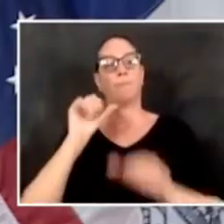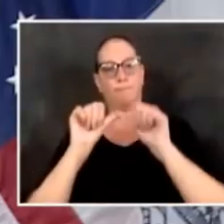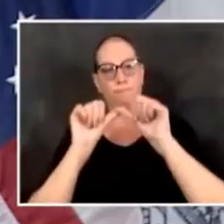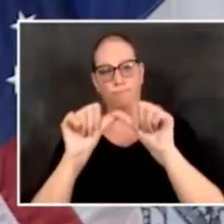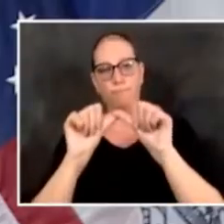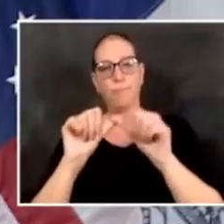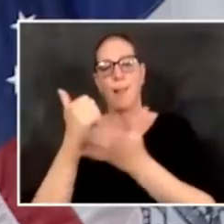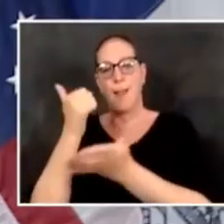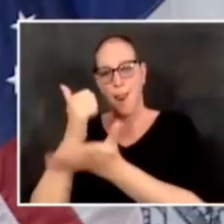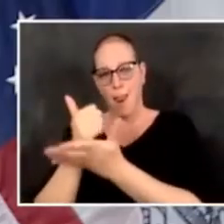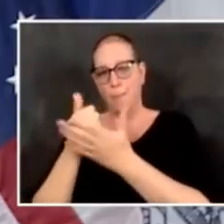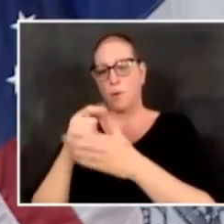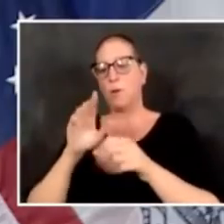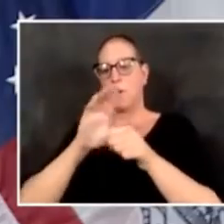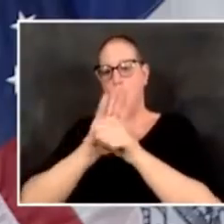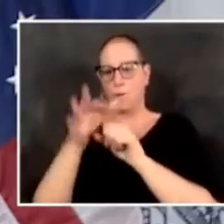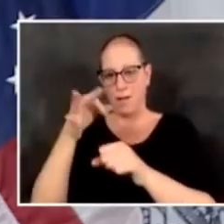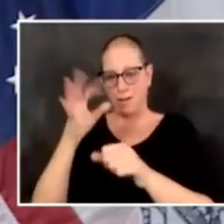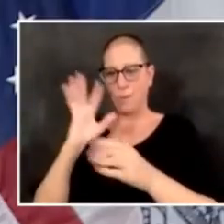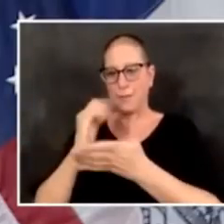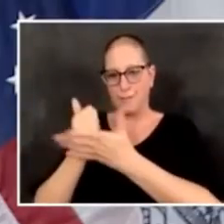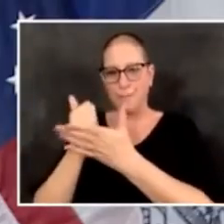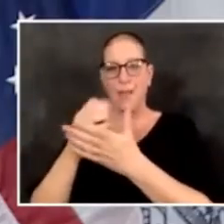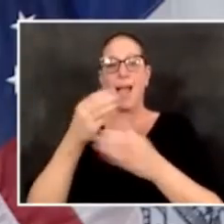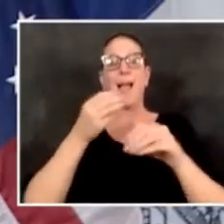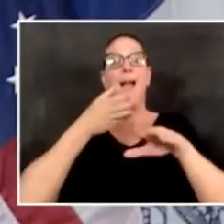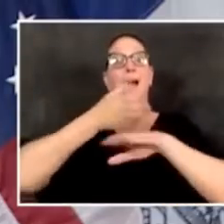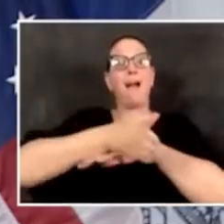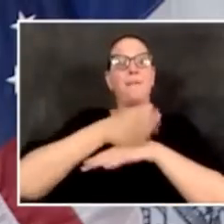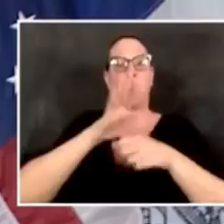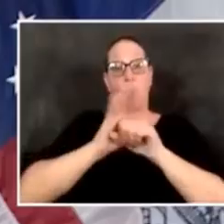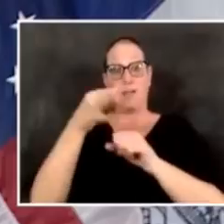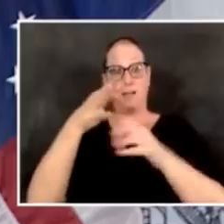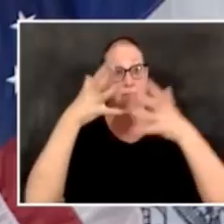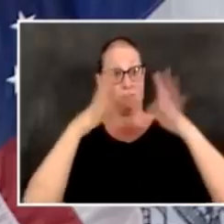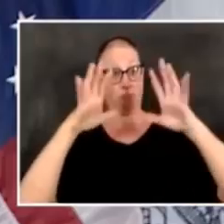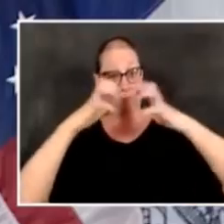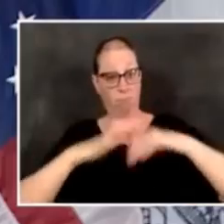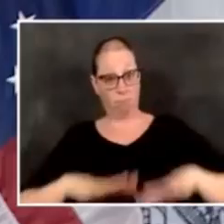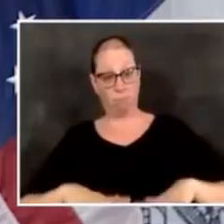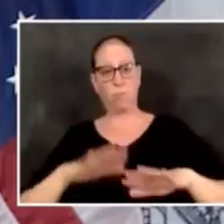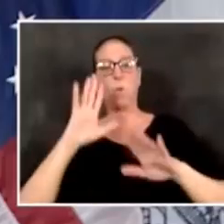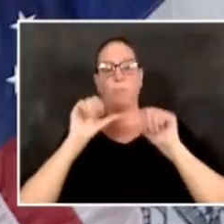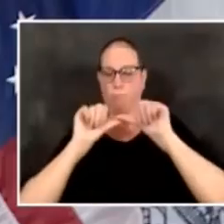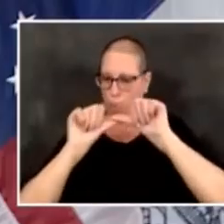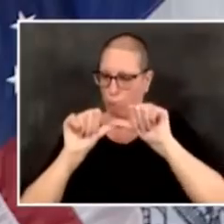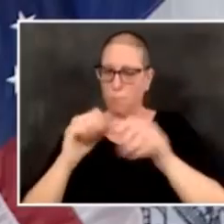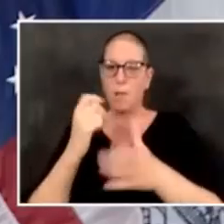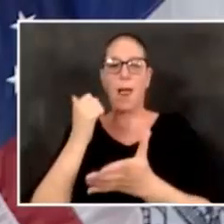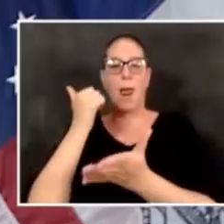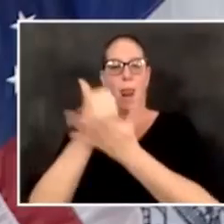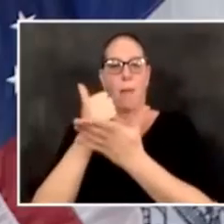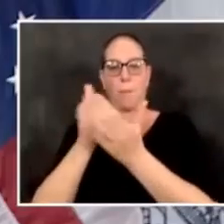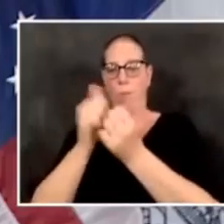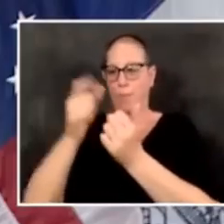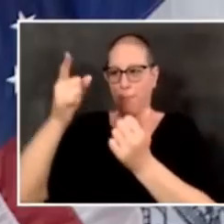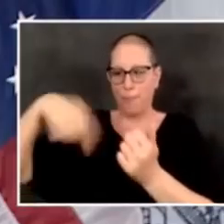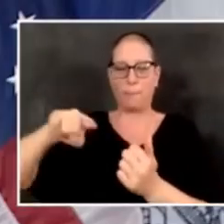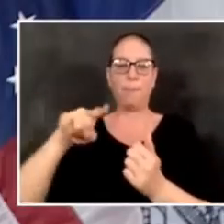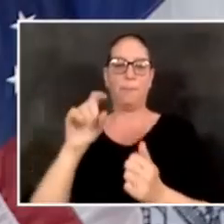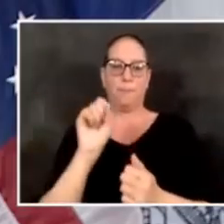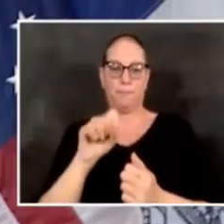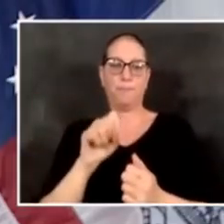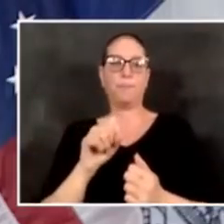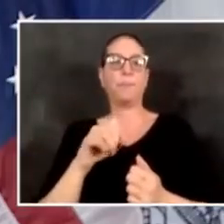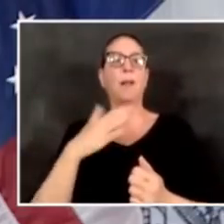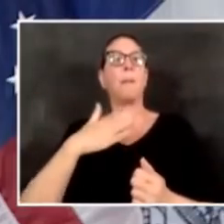do the closures late at night to disrupt that pattern that's been with us for decades, because it's just not safe for anybody to be living on the